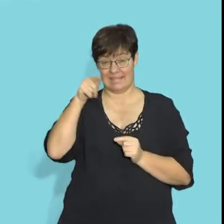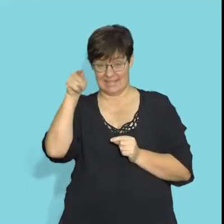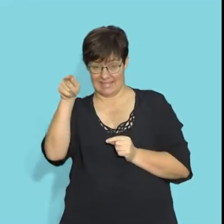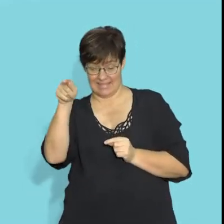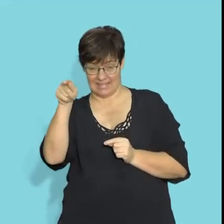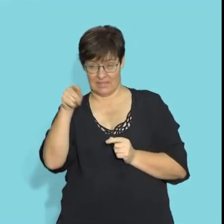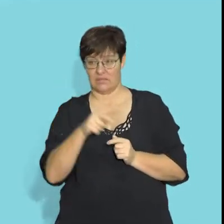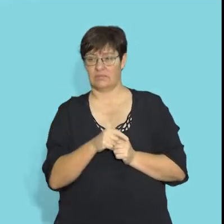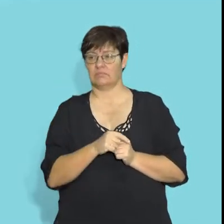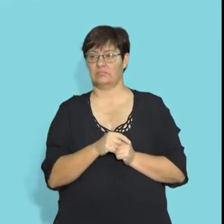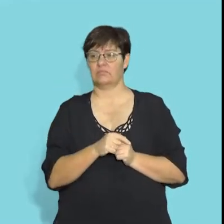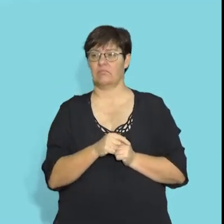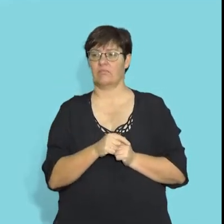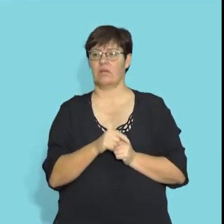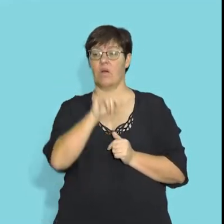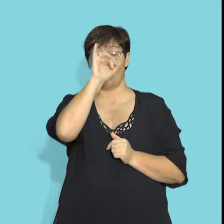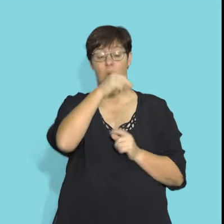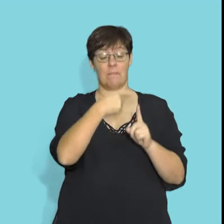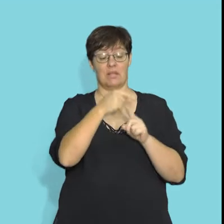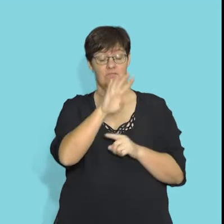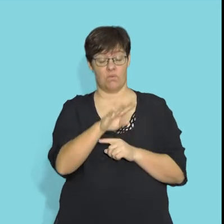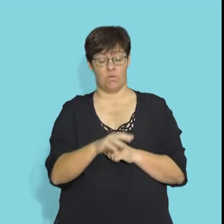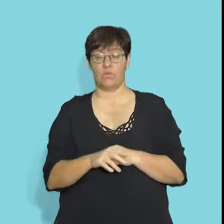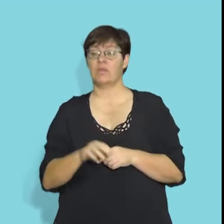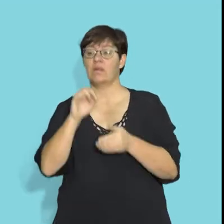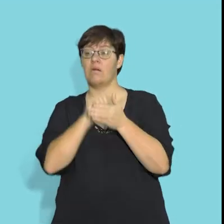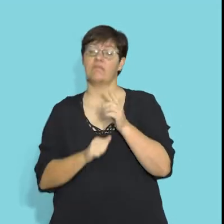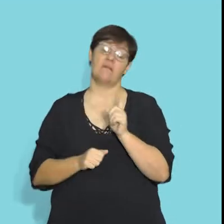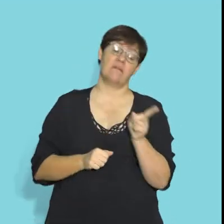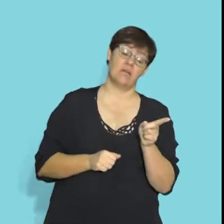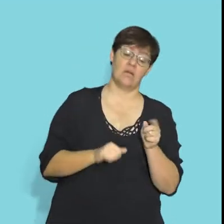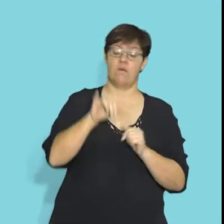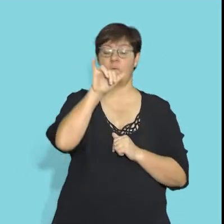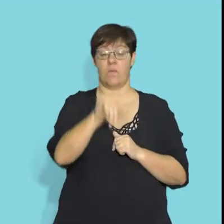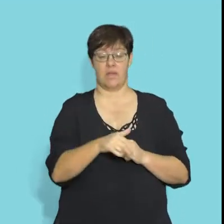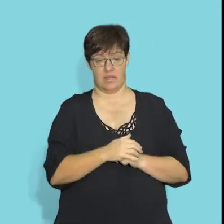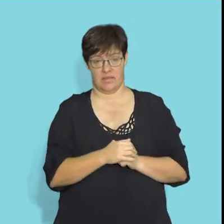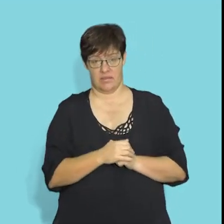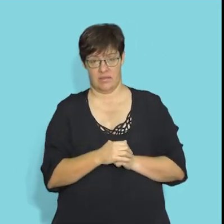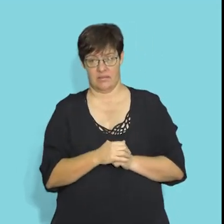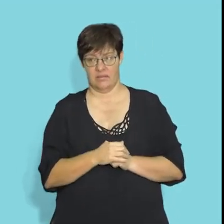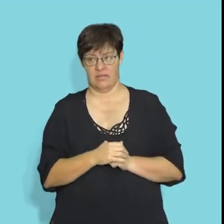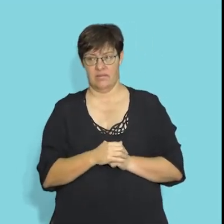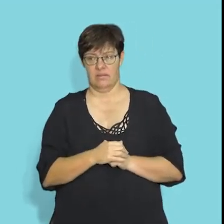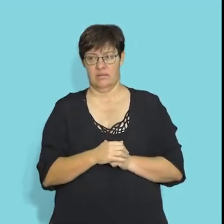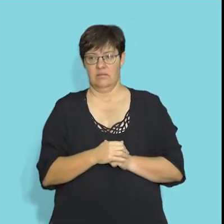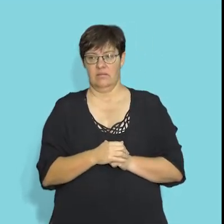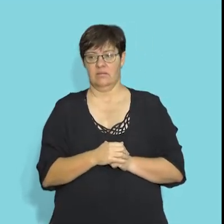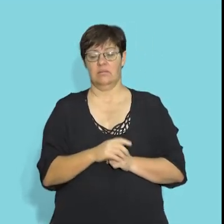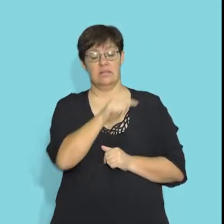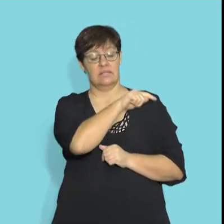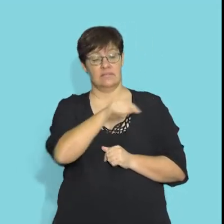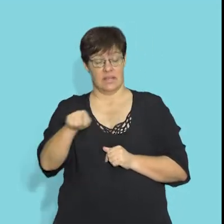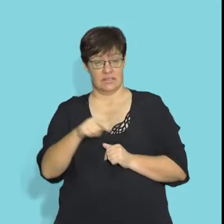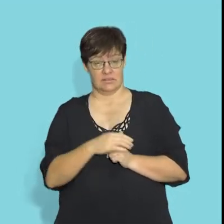which is y plus 4, and I'm going to subtract the y value of the first one, which is y. I'm going